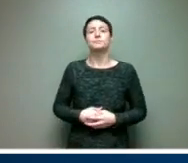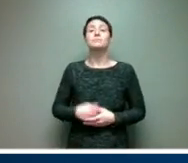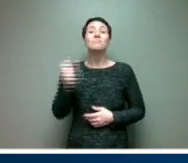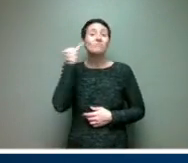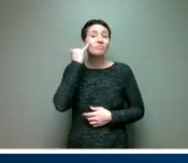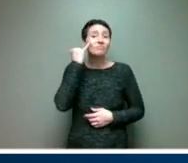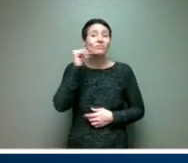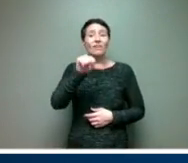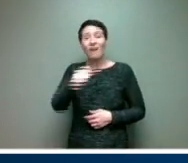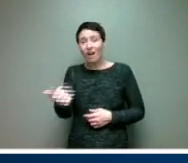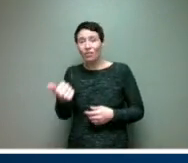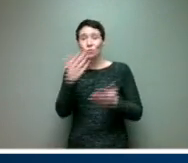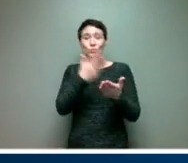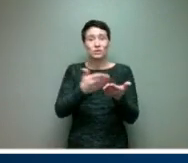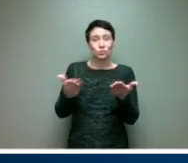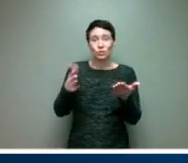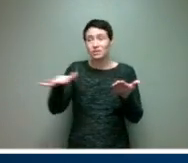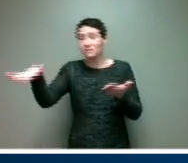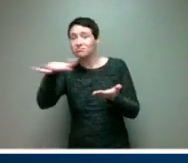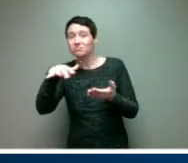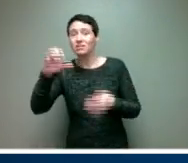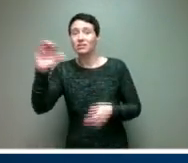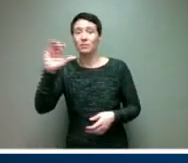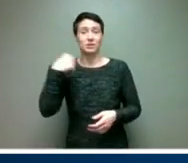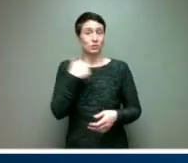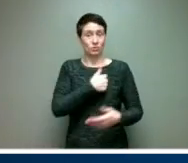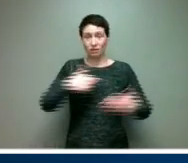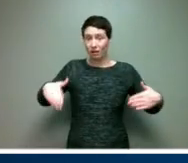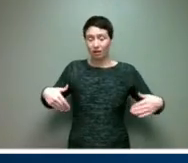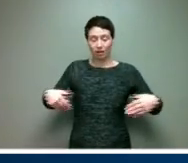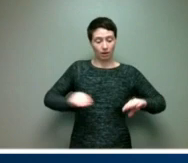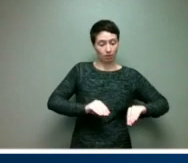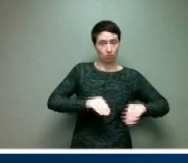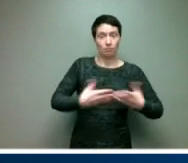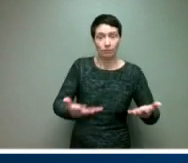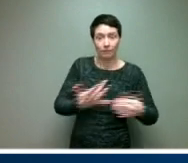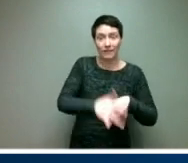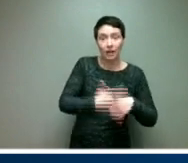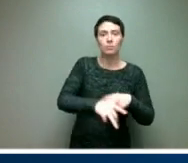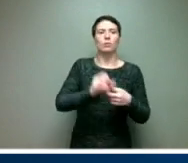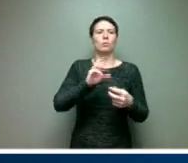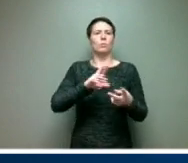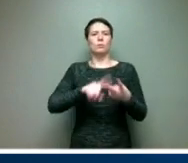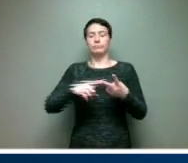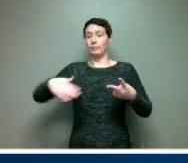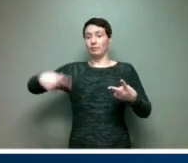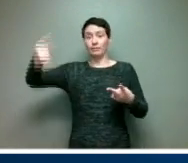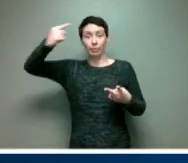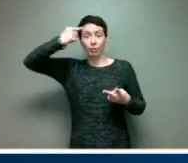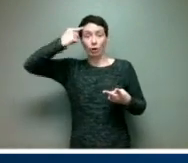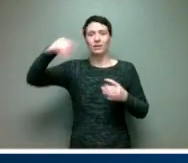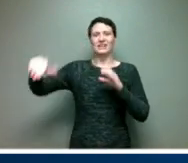tapped into, please give me a call or email